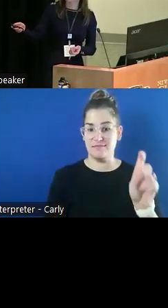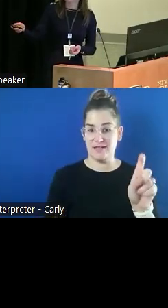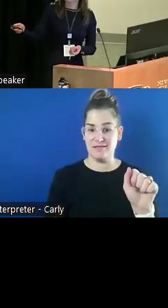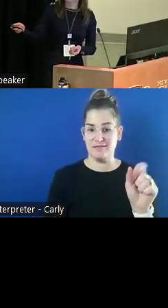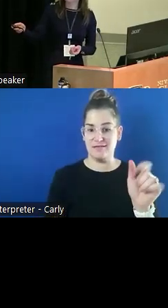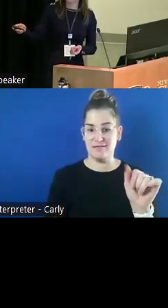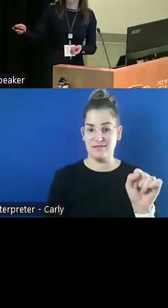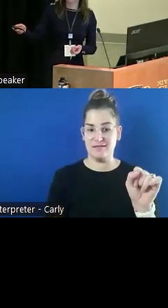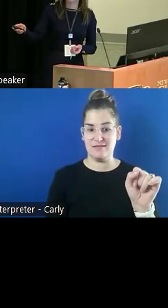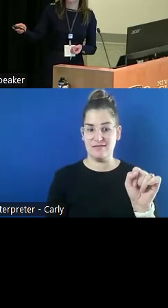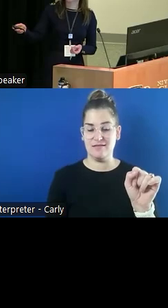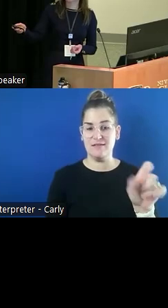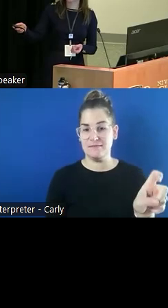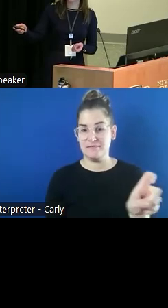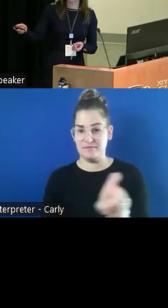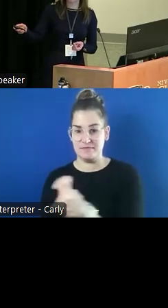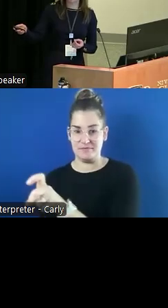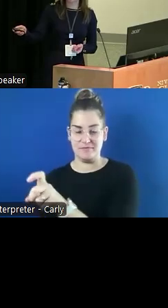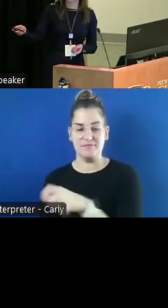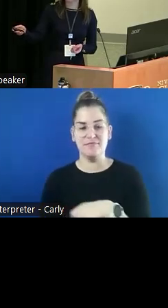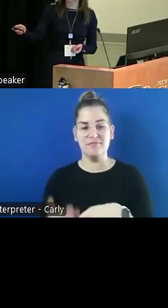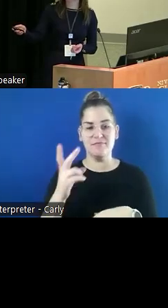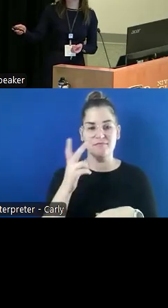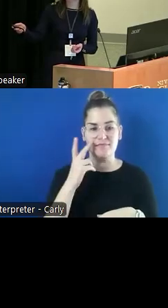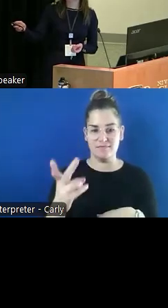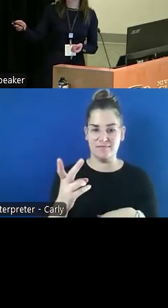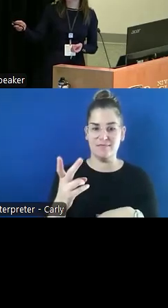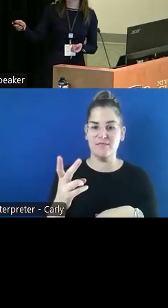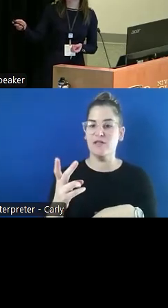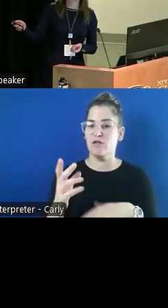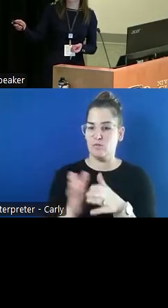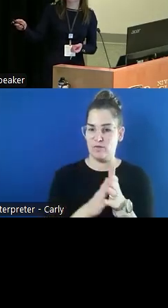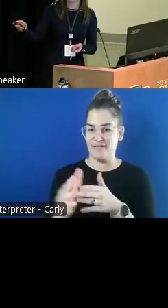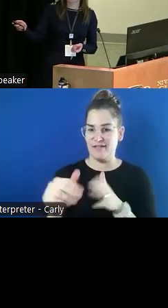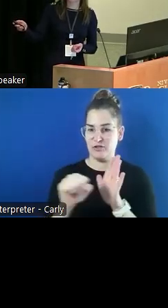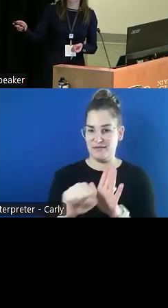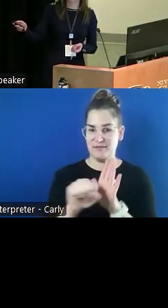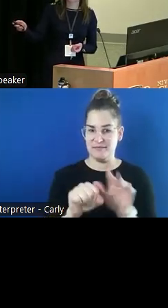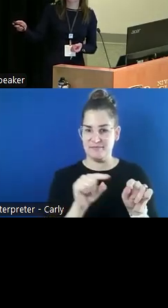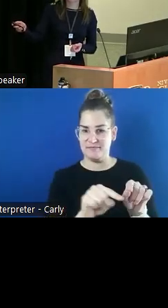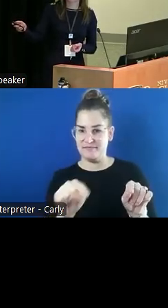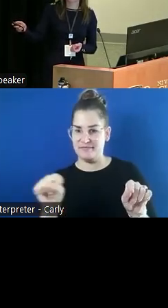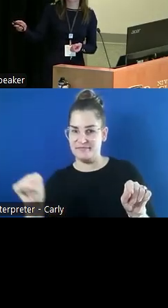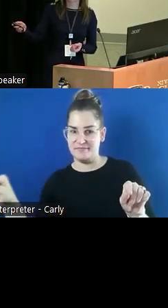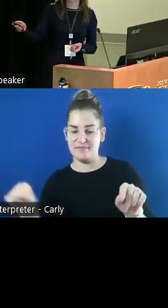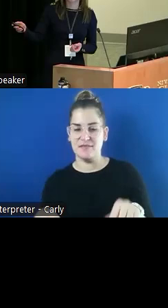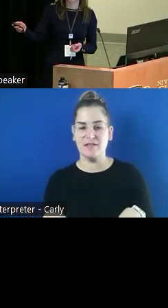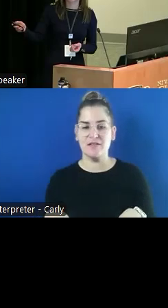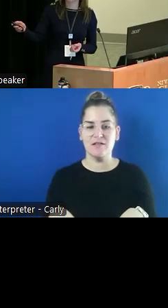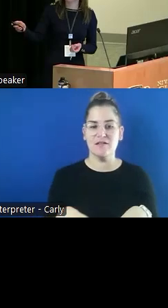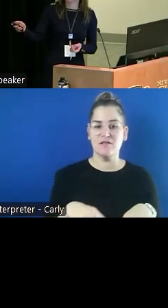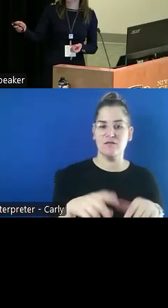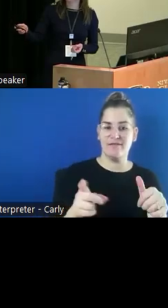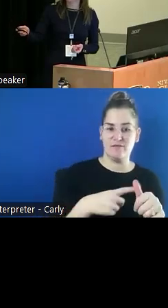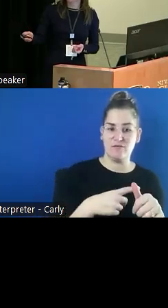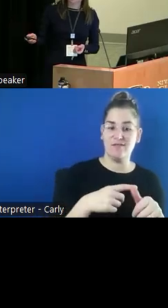that this is the collection of amotivation symptoms, and this is the collection of emotional expressivity